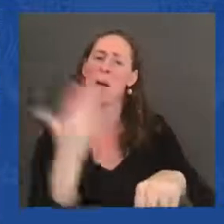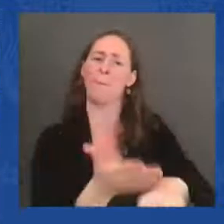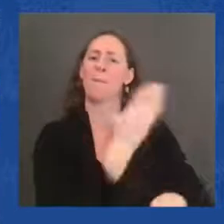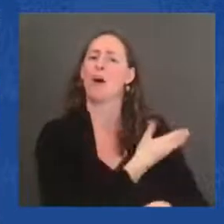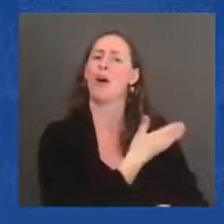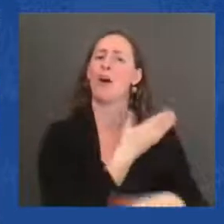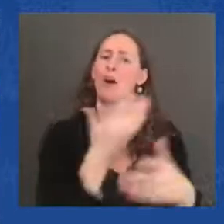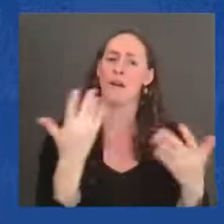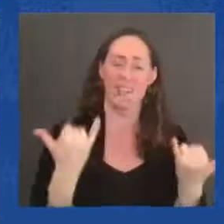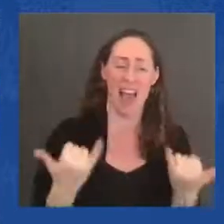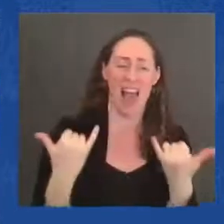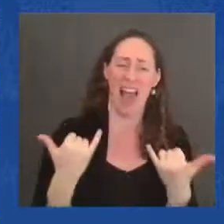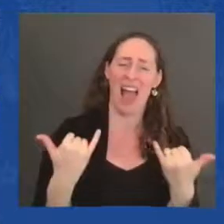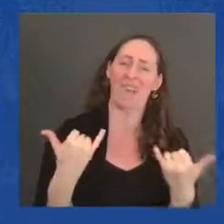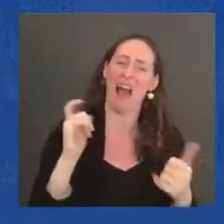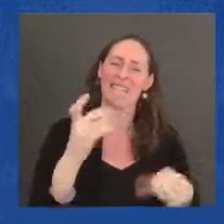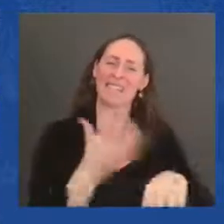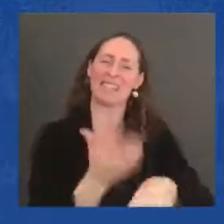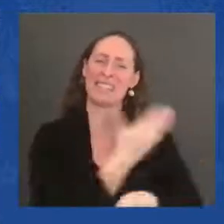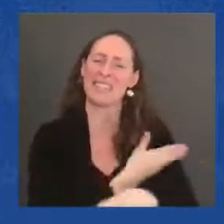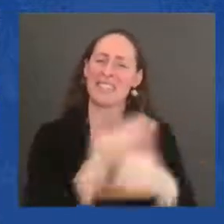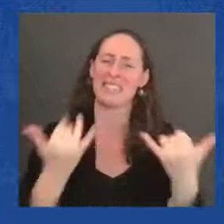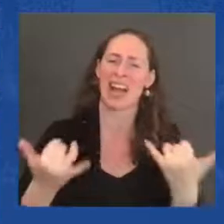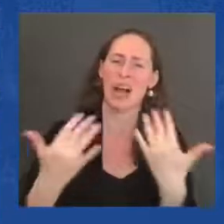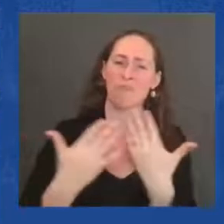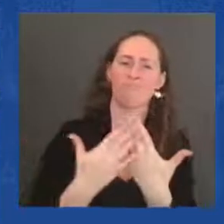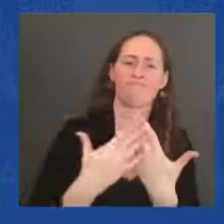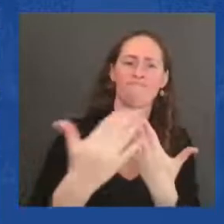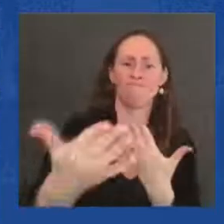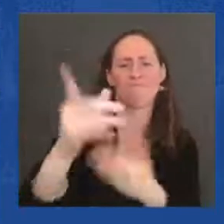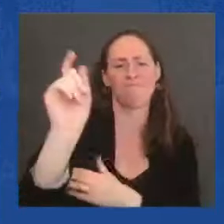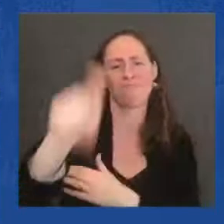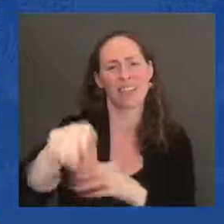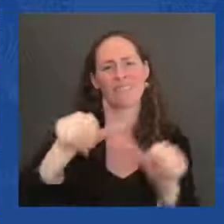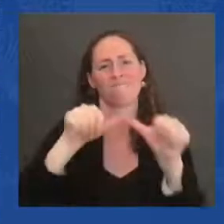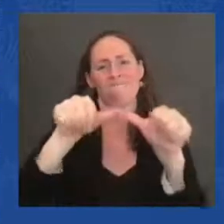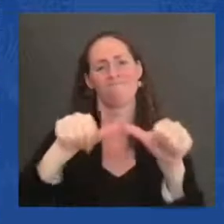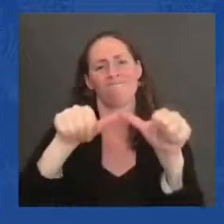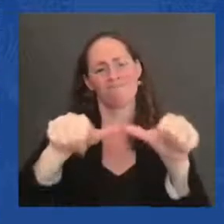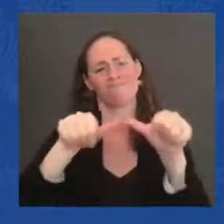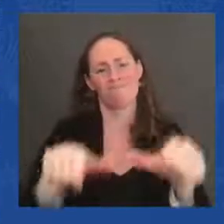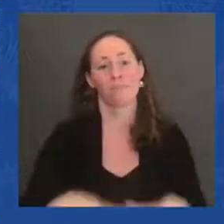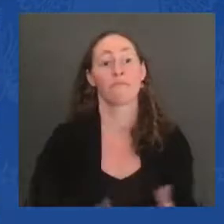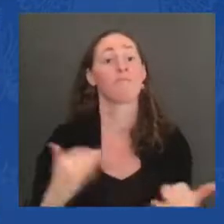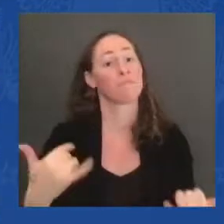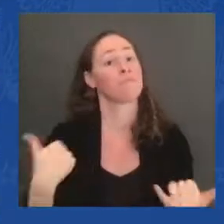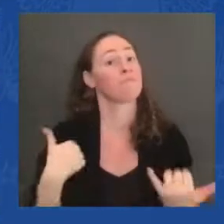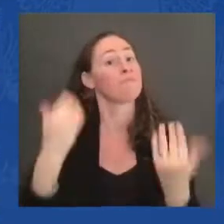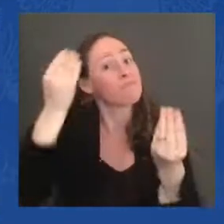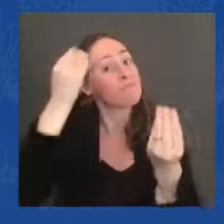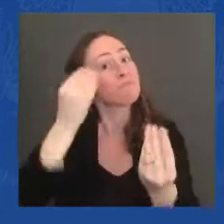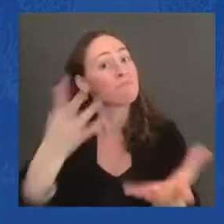way, both my Republican colleagues from this state and the Democratic colleagues from